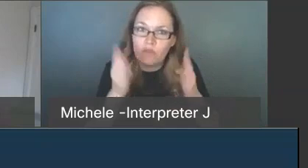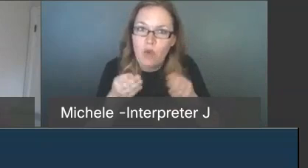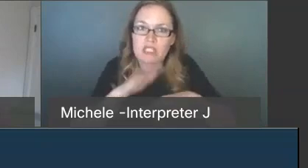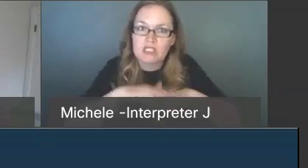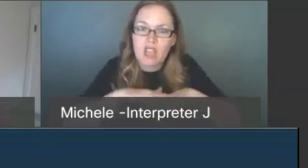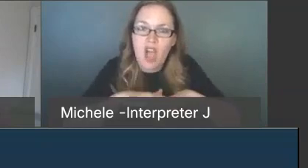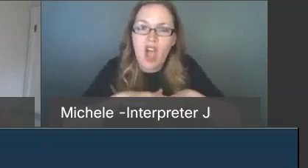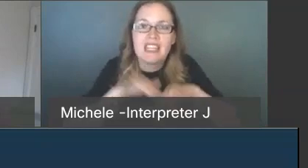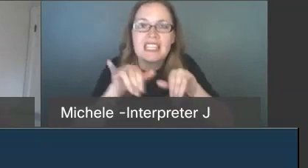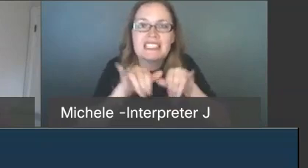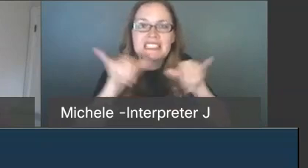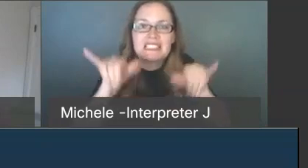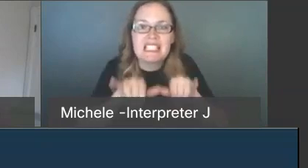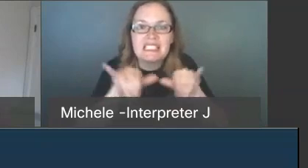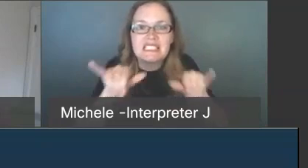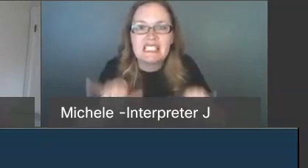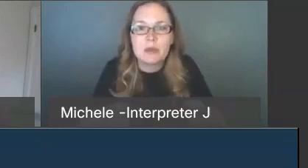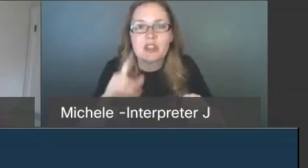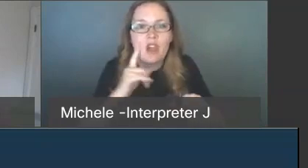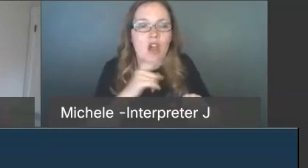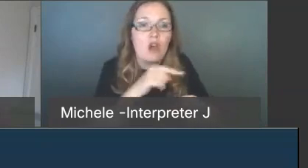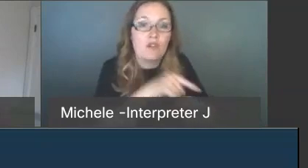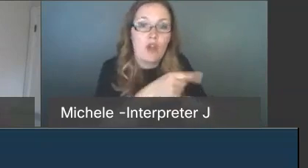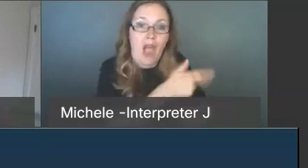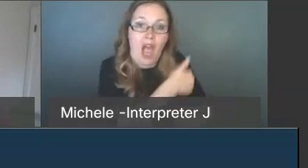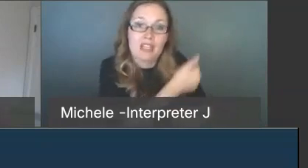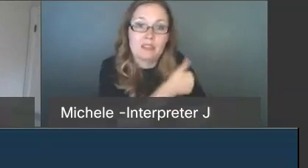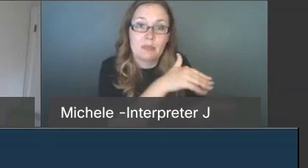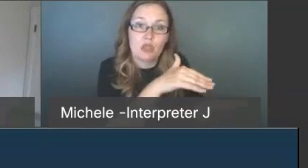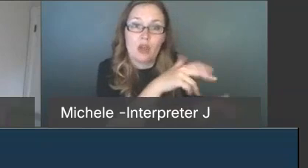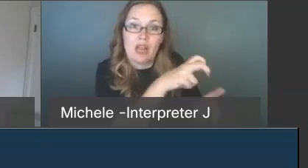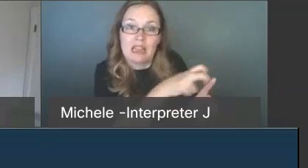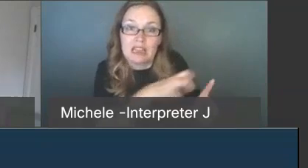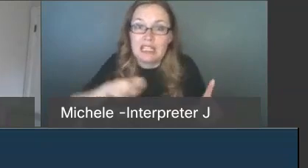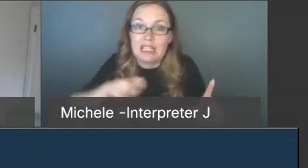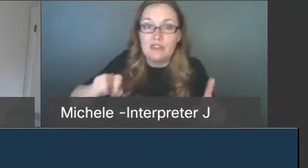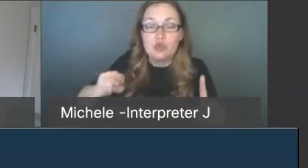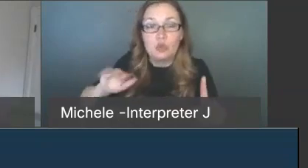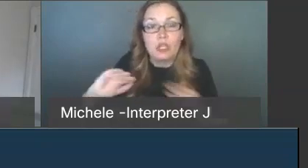the systems that are in place for discharging people from hospitals back to the community